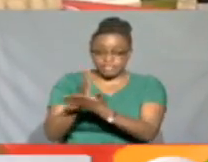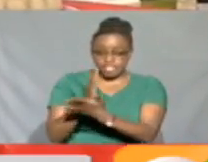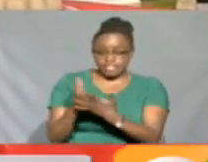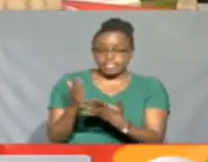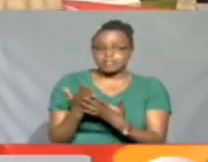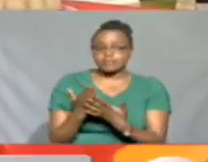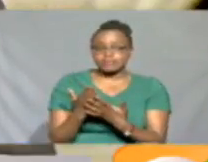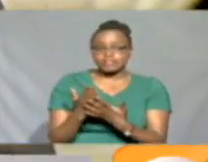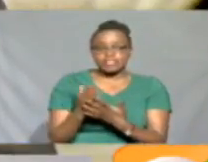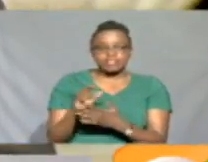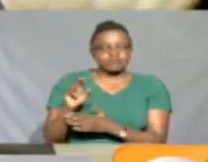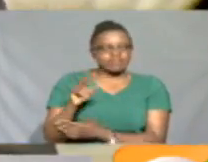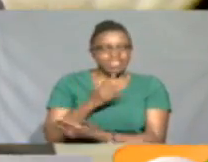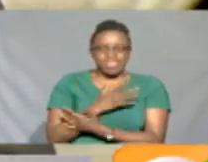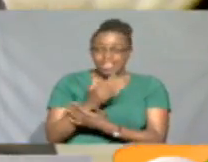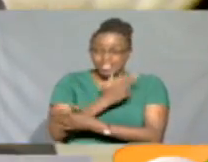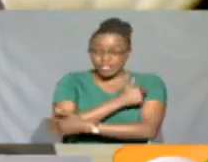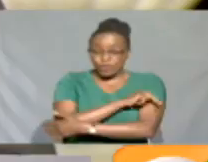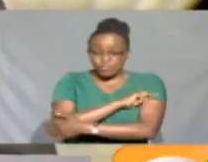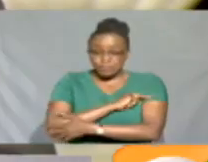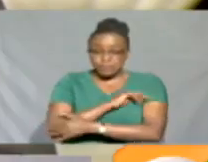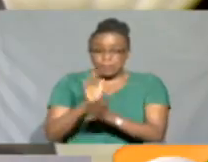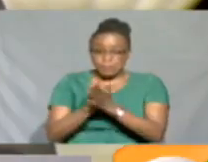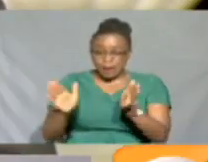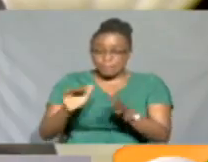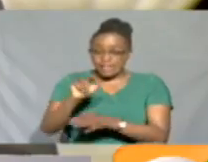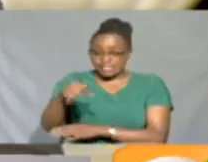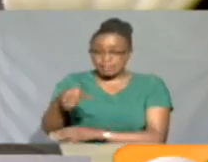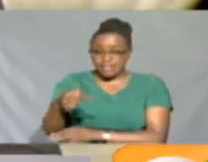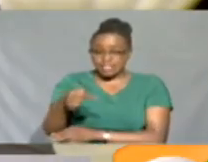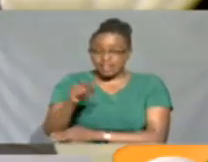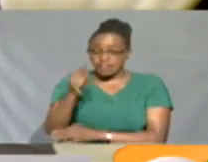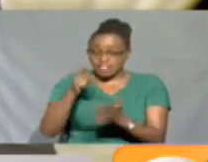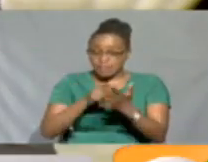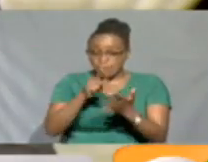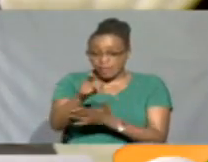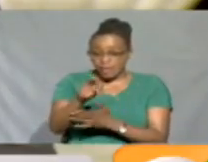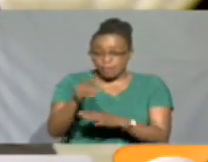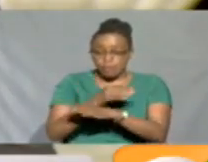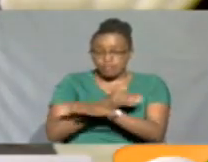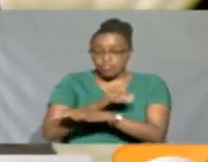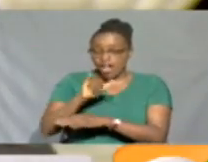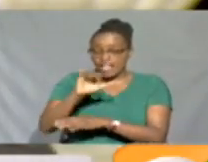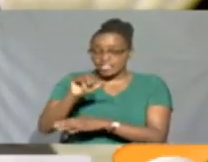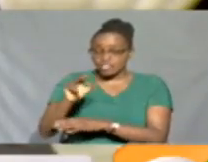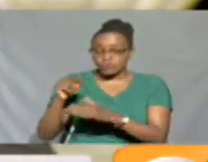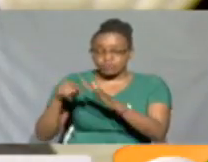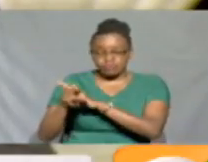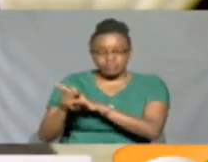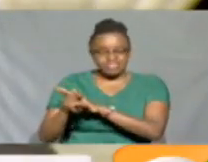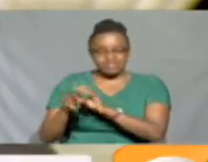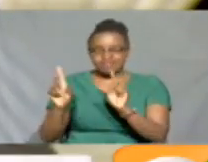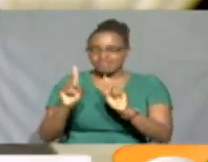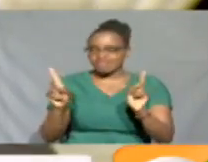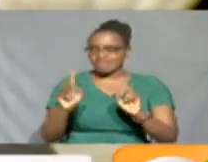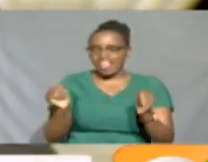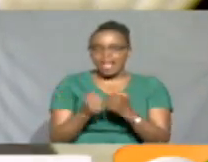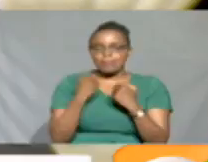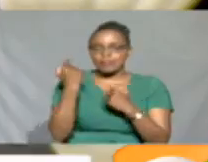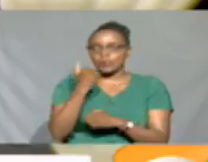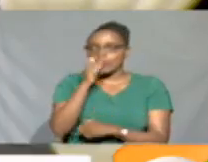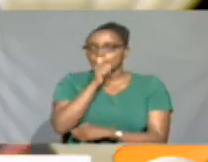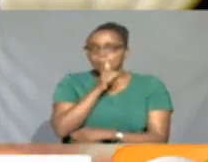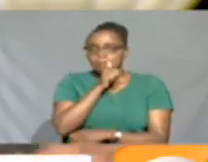And no hospital in the public sector that demands you pay upfront for ICU services. There's none. That happens in the private